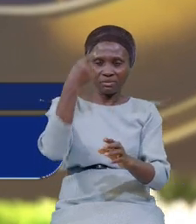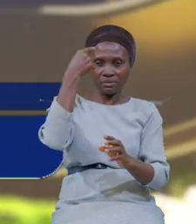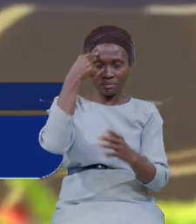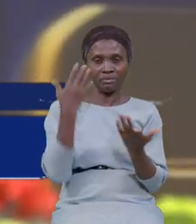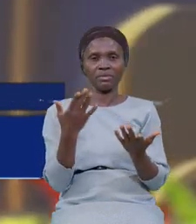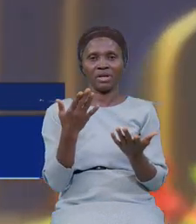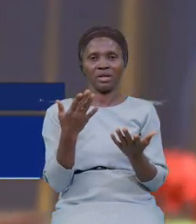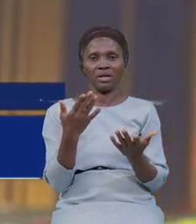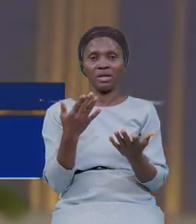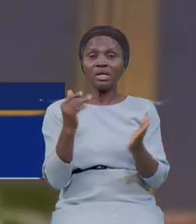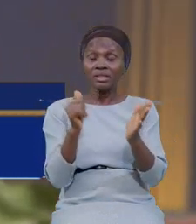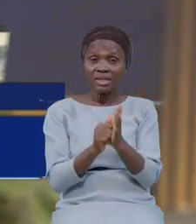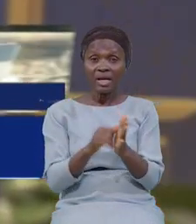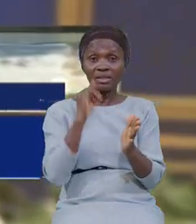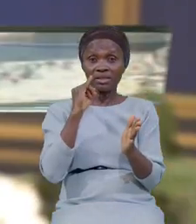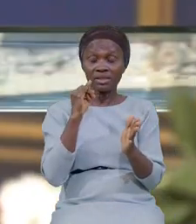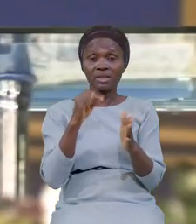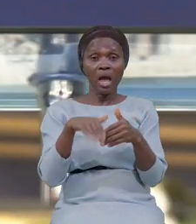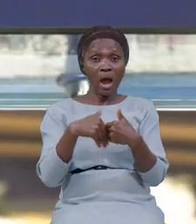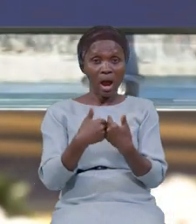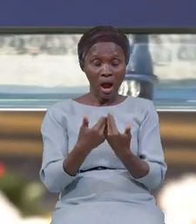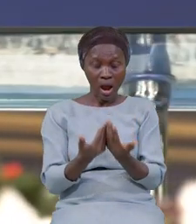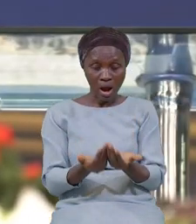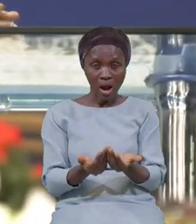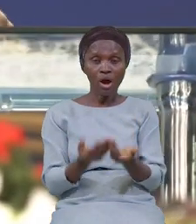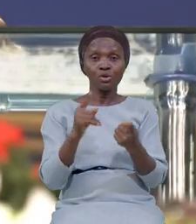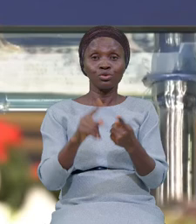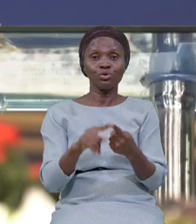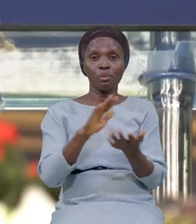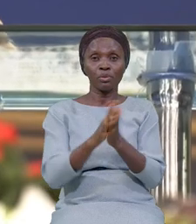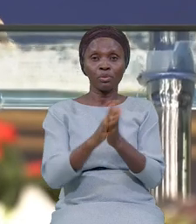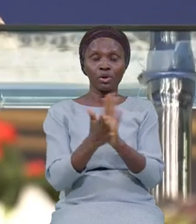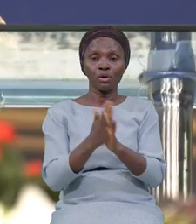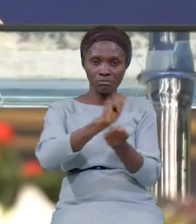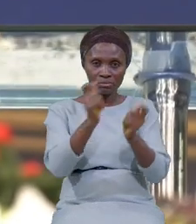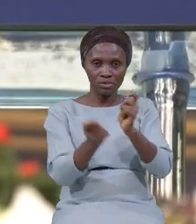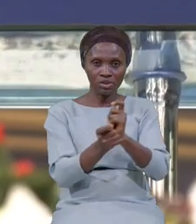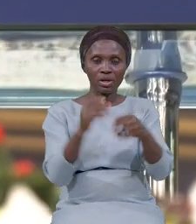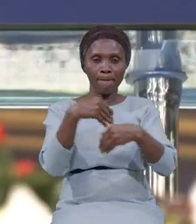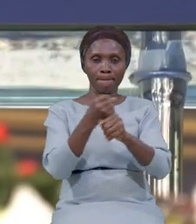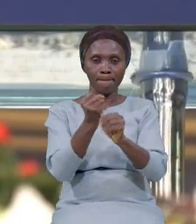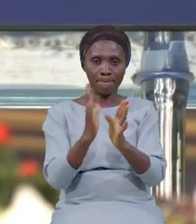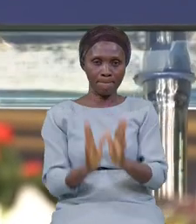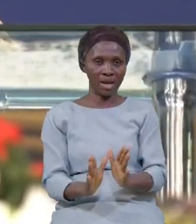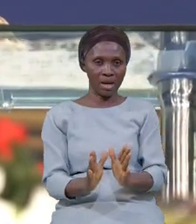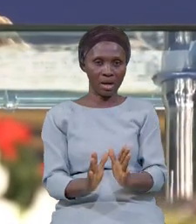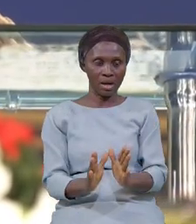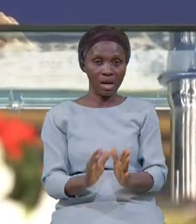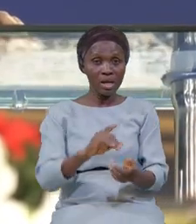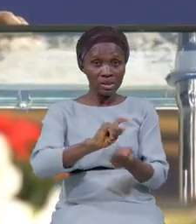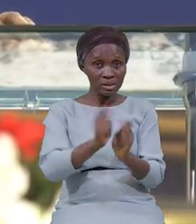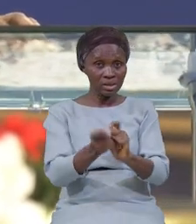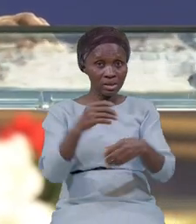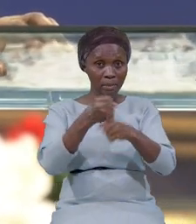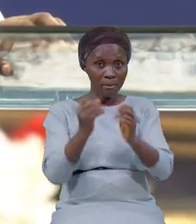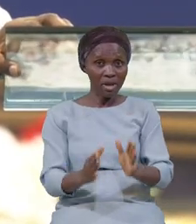that is the way of the change maker. Change makers. I know people who